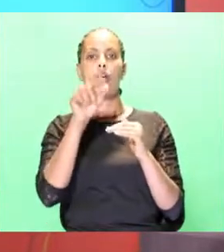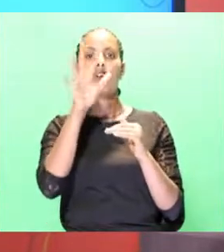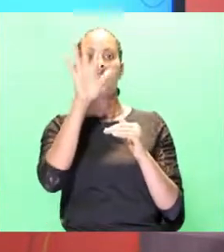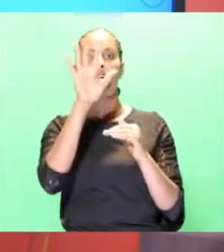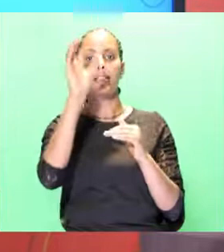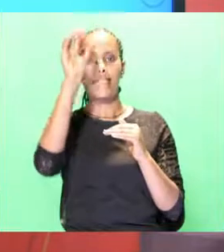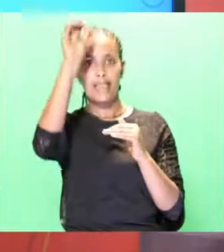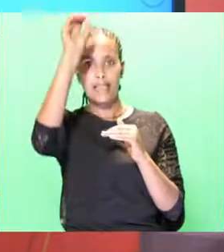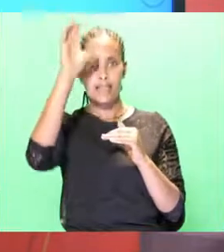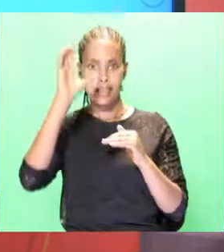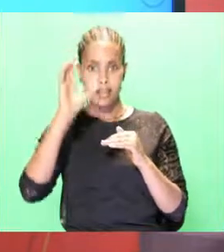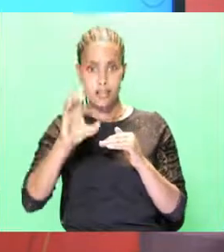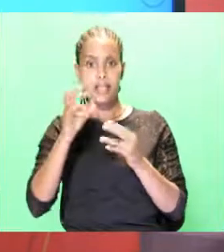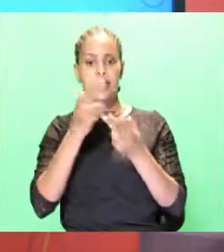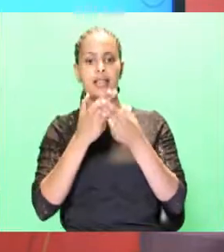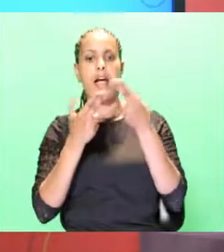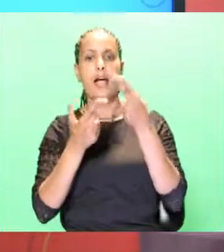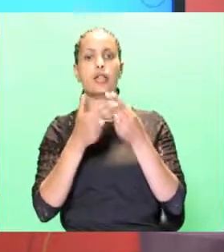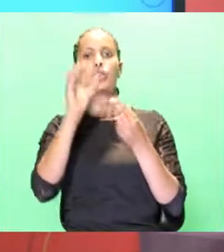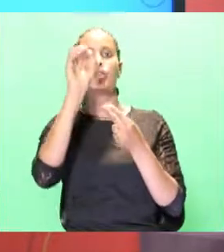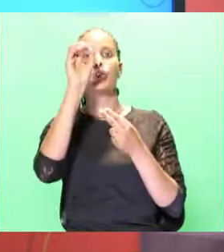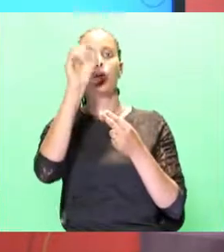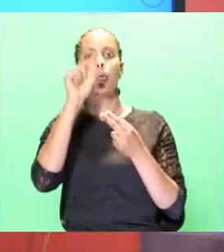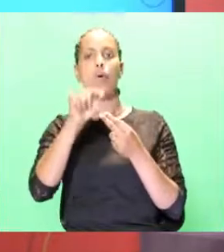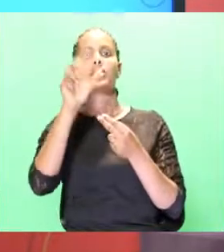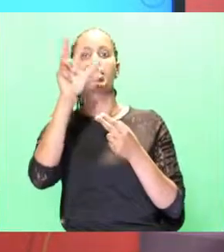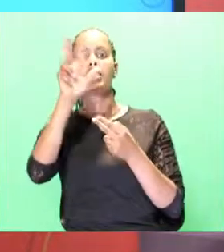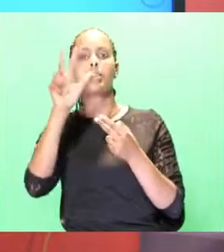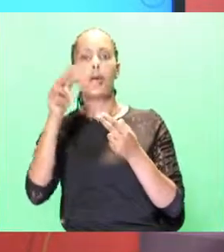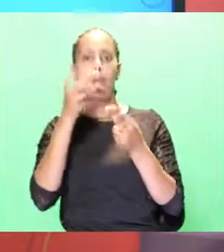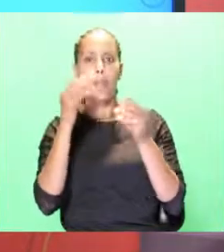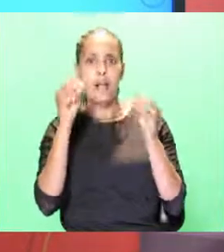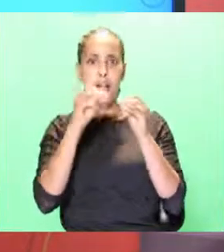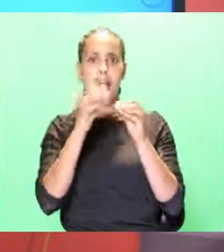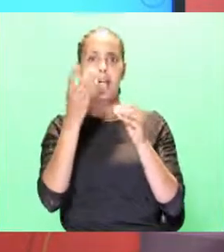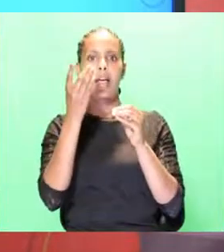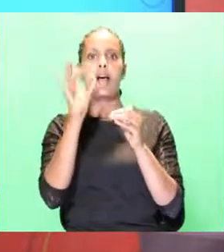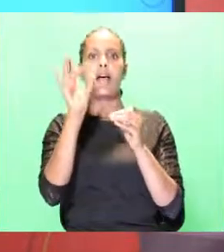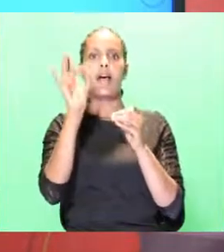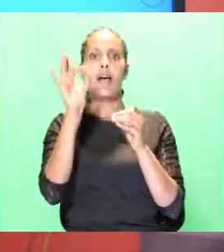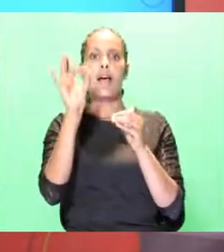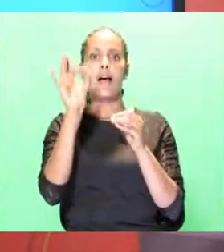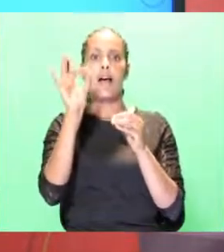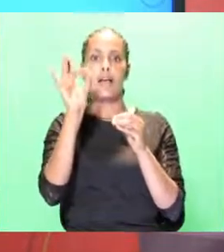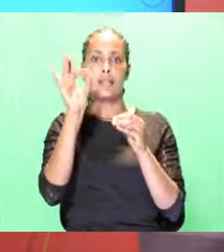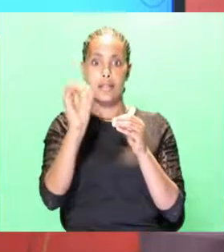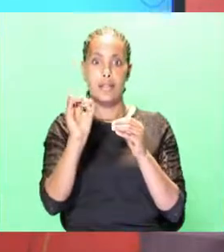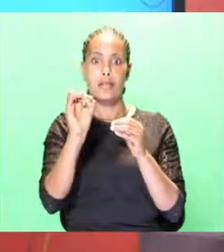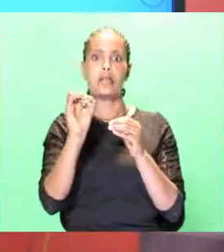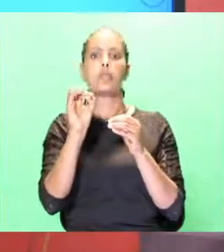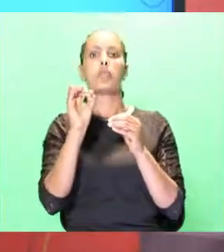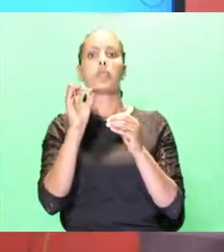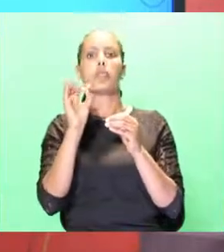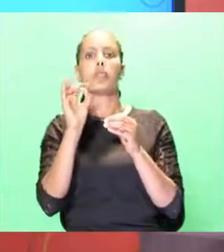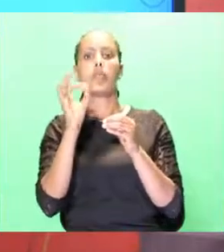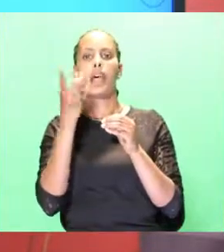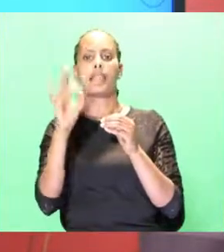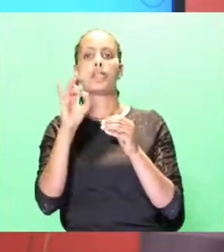2.53 degree centigrade times 0.33 plus 18.1 degree centigrade is